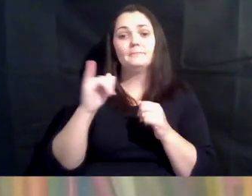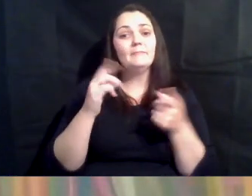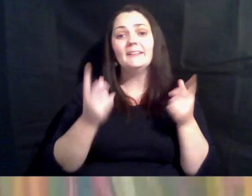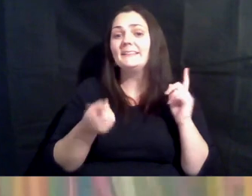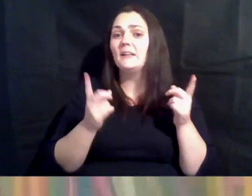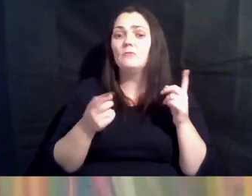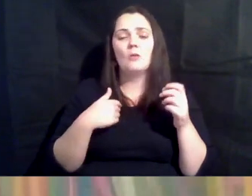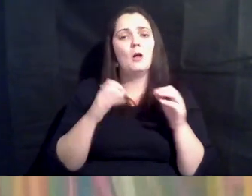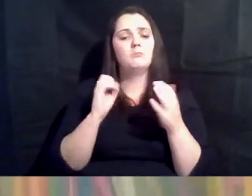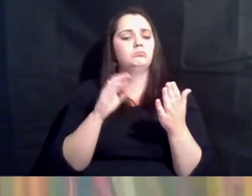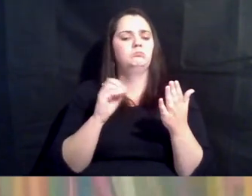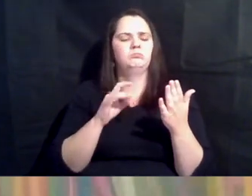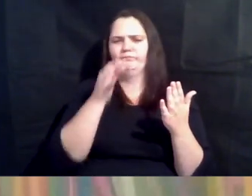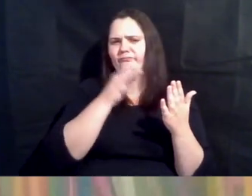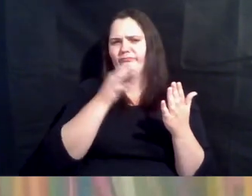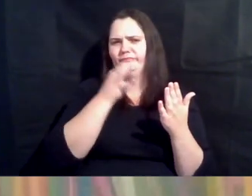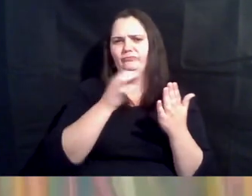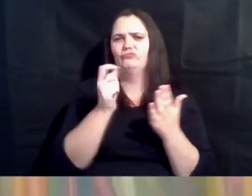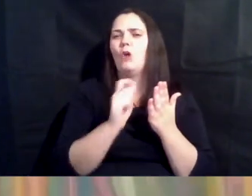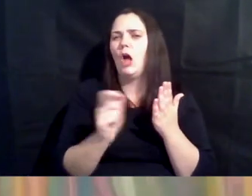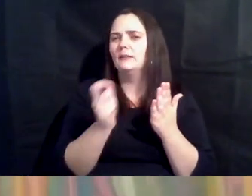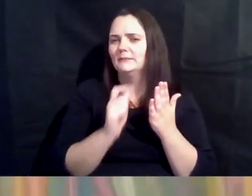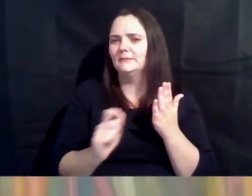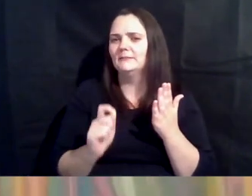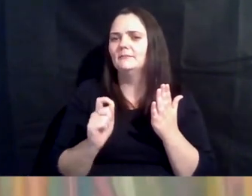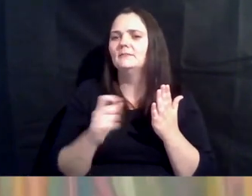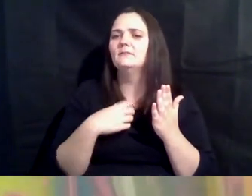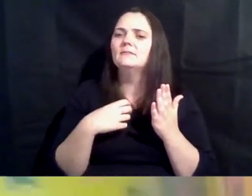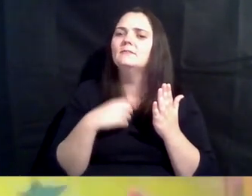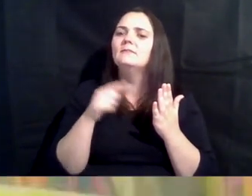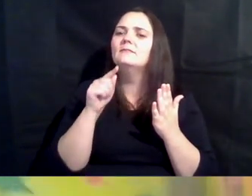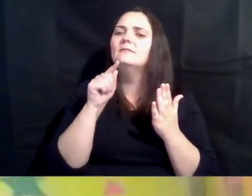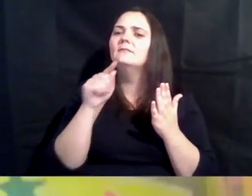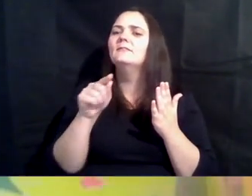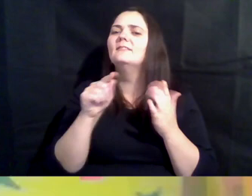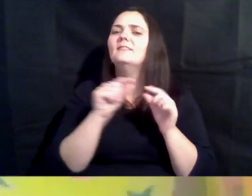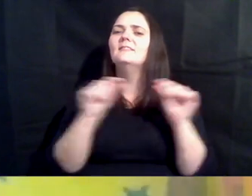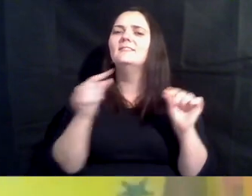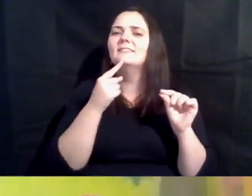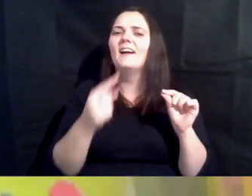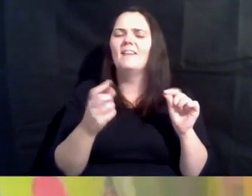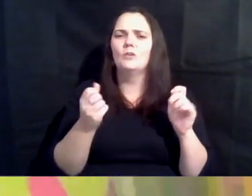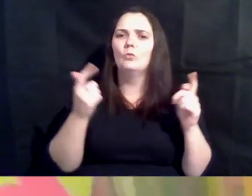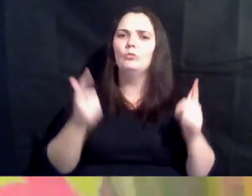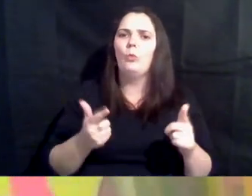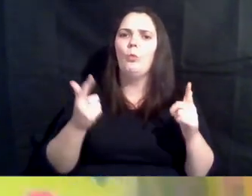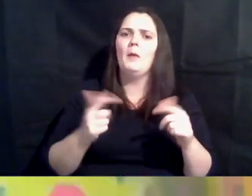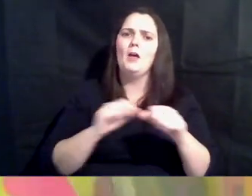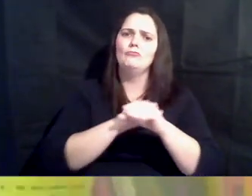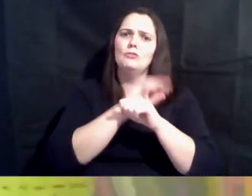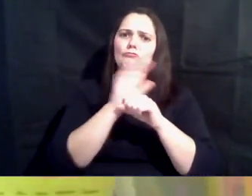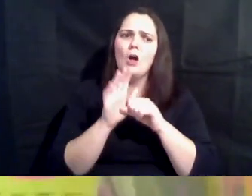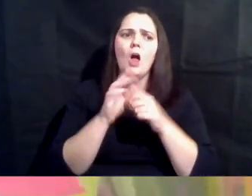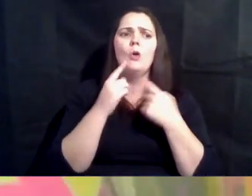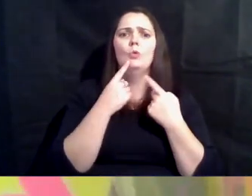there's not a lot, because sometimes I don't actually put a lot of writing in them. So what have I got here? I've got so much on the news about Corona for this front page